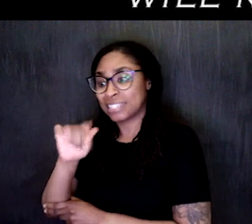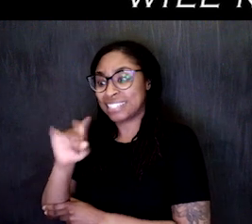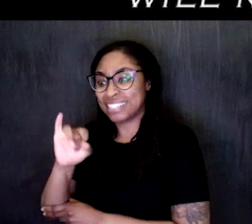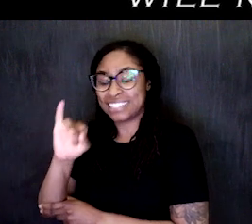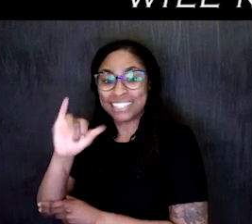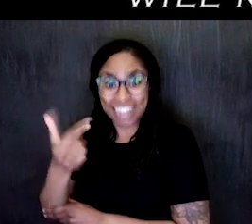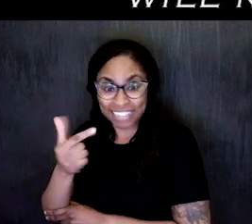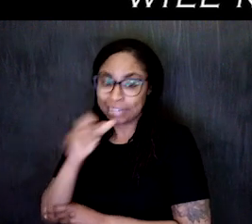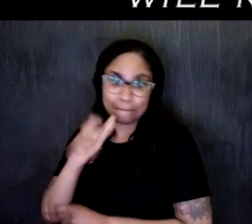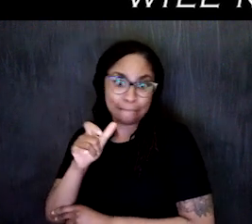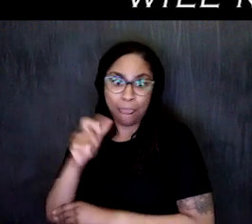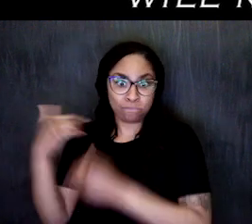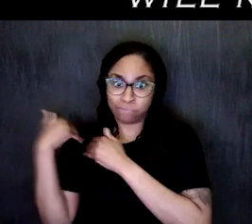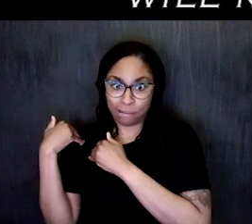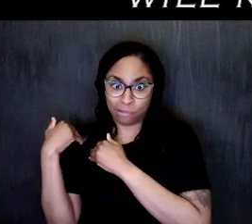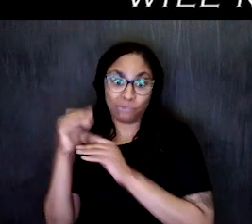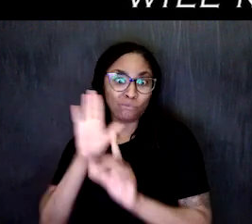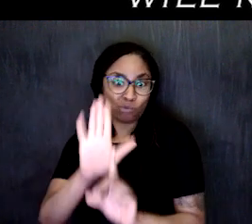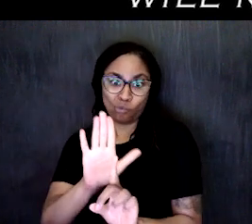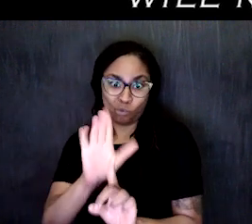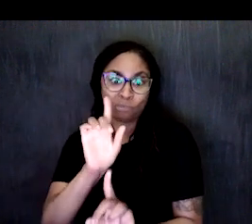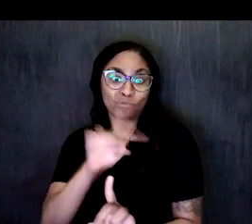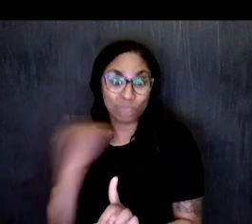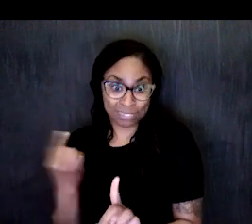or harm you sustain as a result of this video.